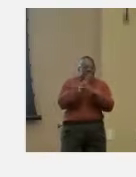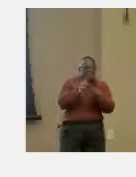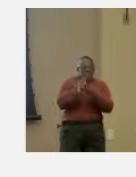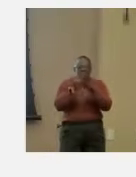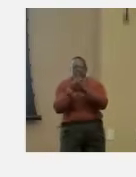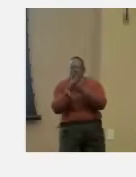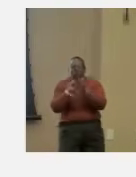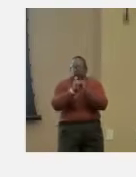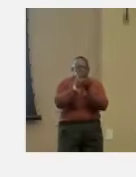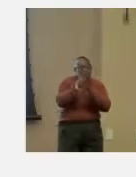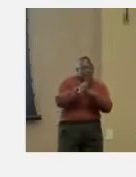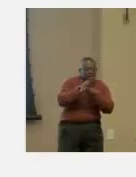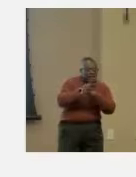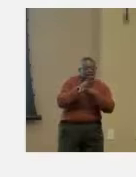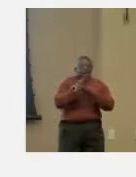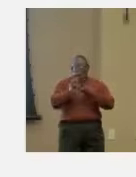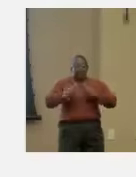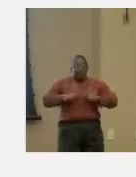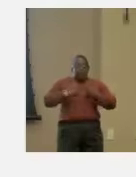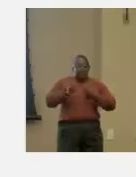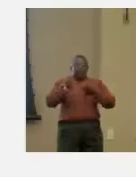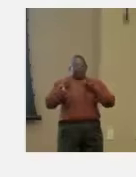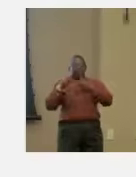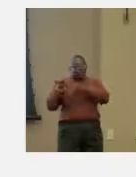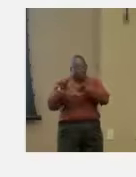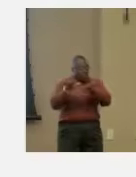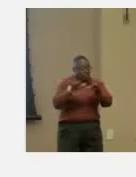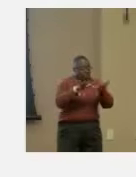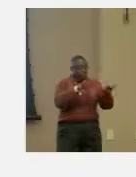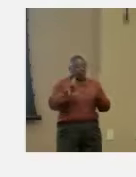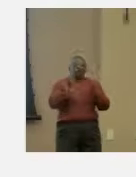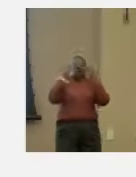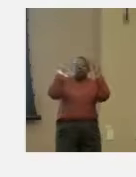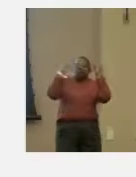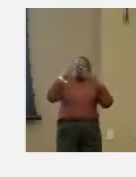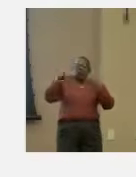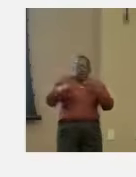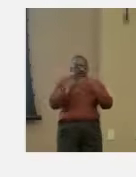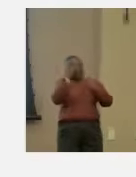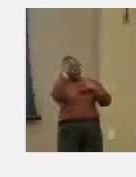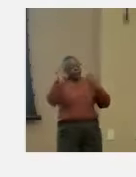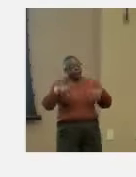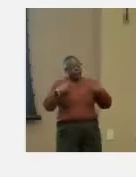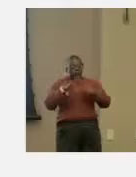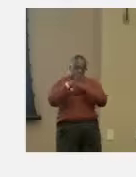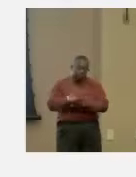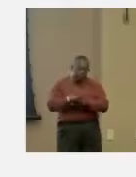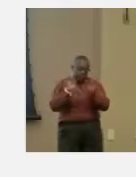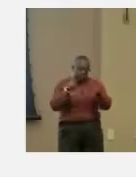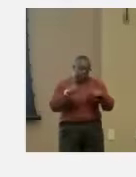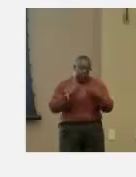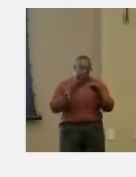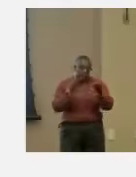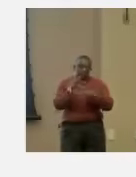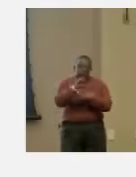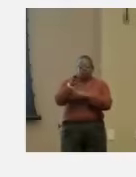So, managing life itself can be overwhelming, let alone adding on a diagnosis. So, something that I recommend